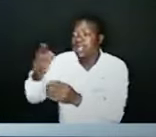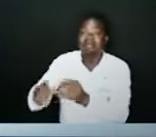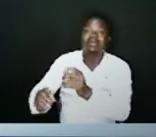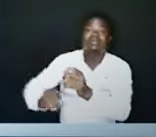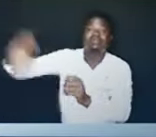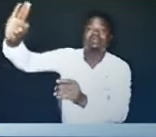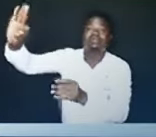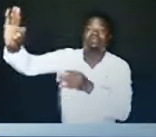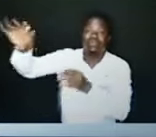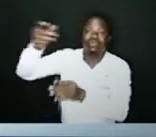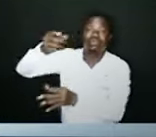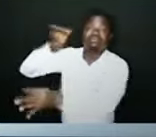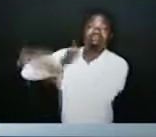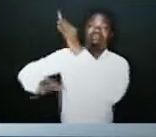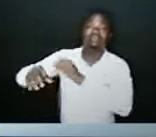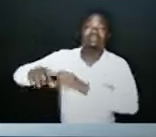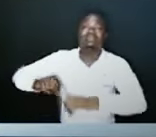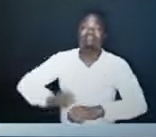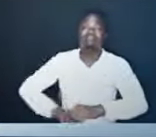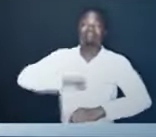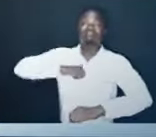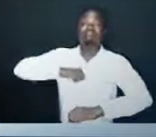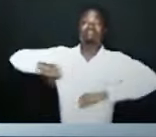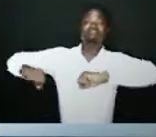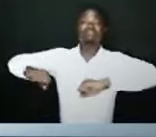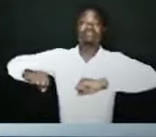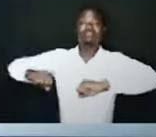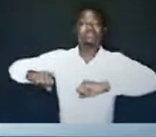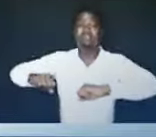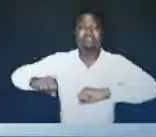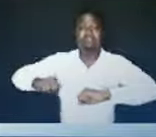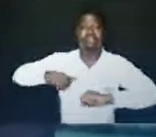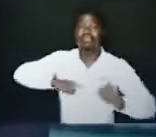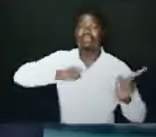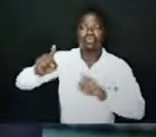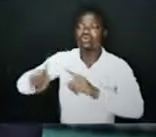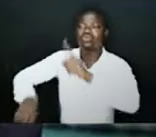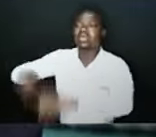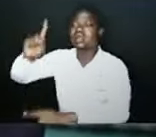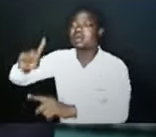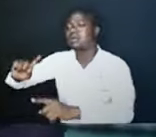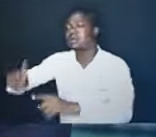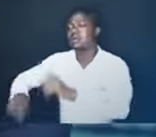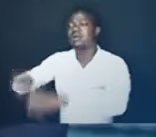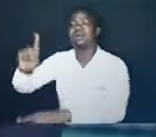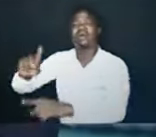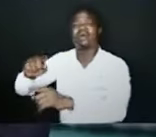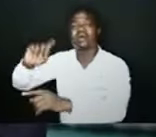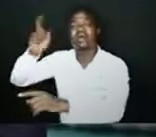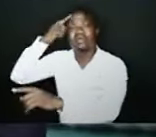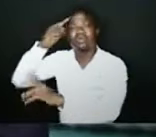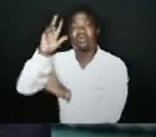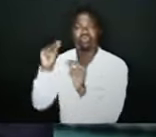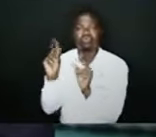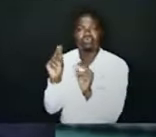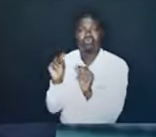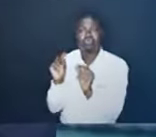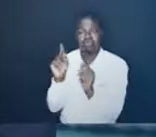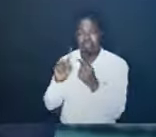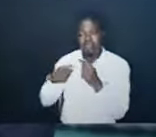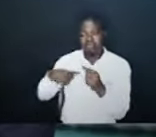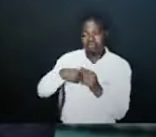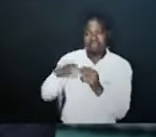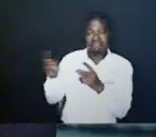are not plotting coup. But spiritually we are waging